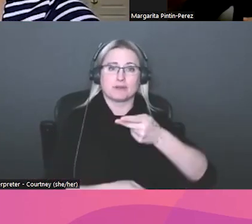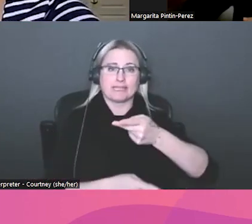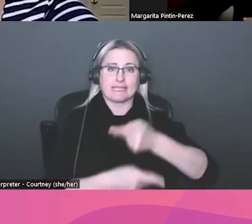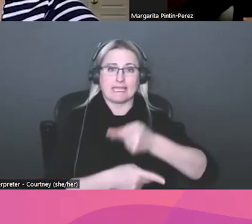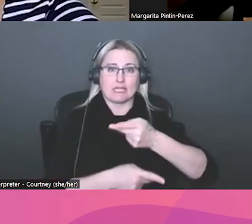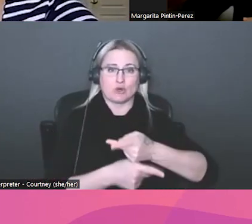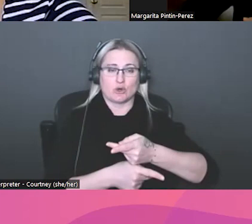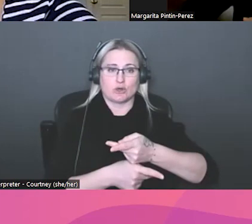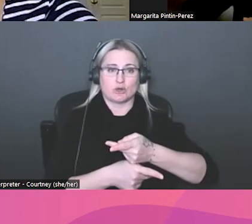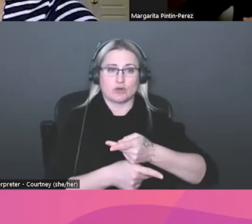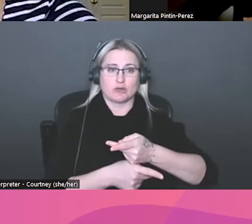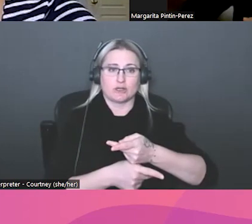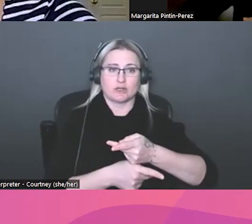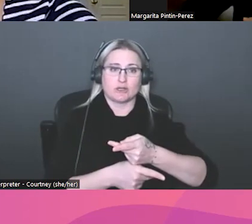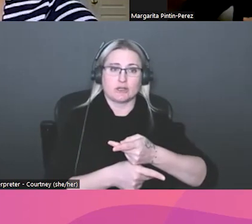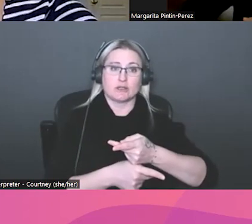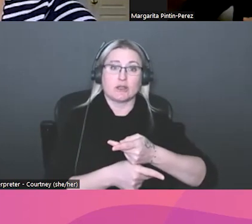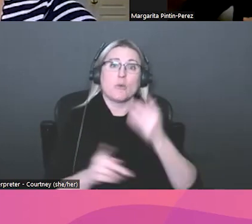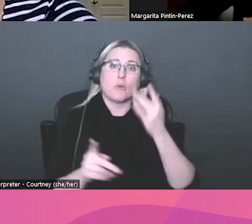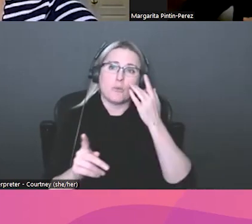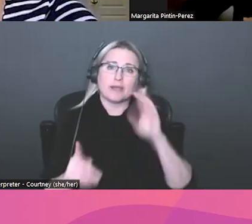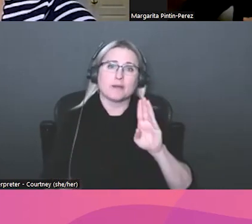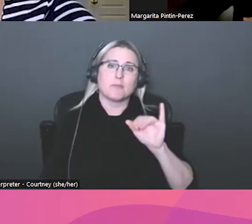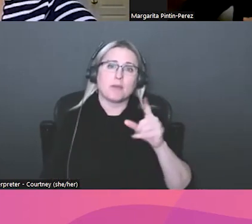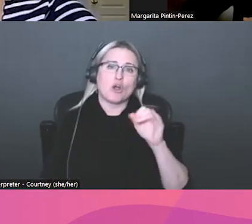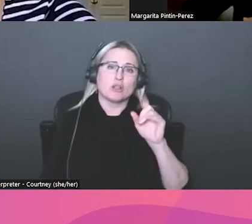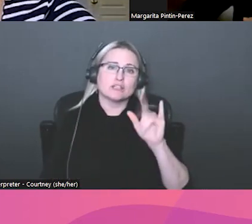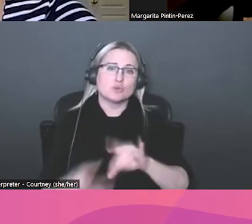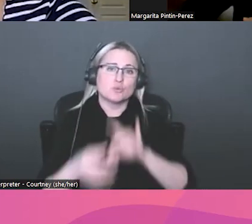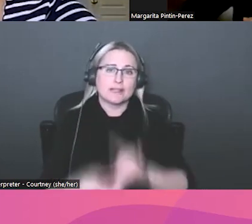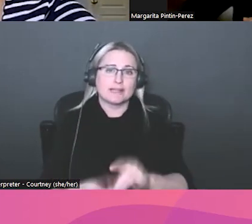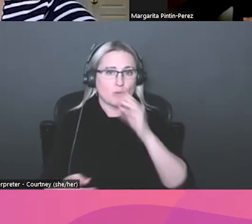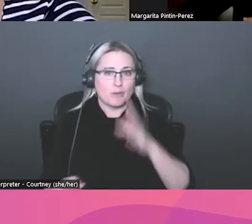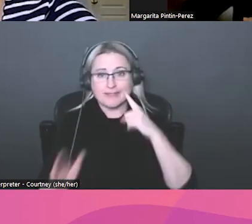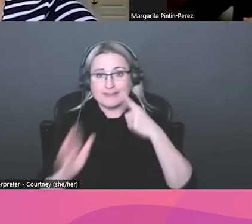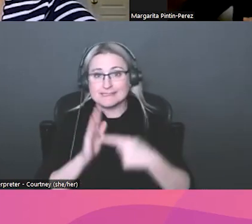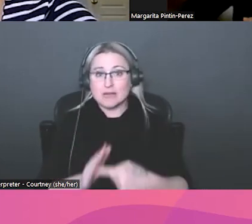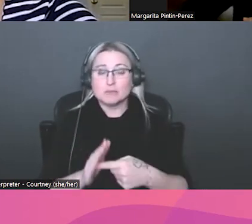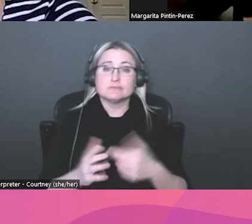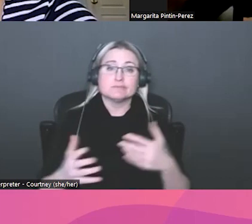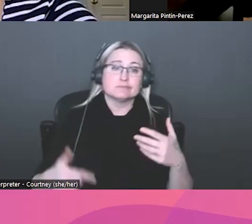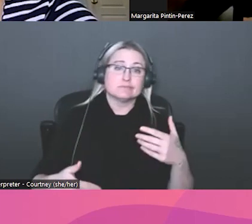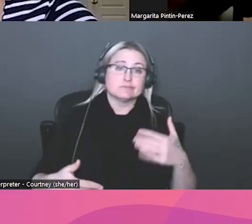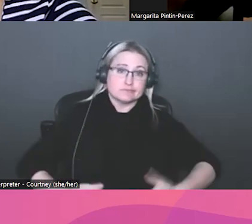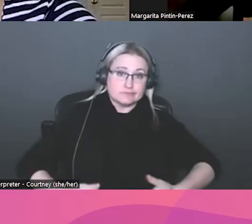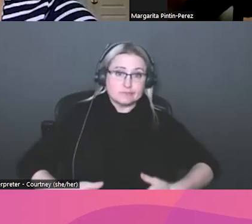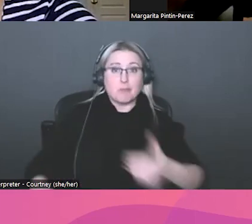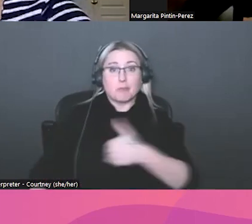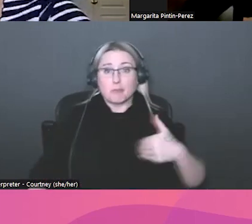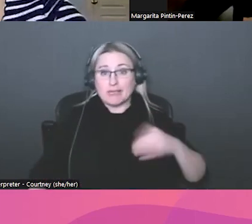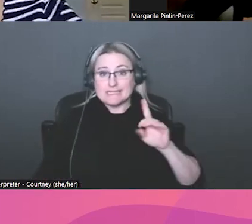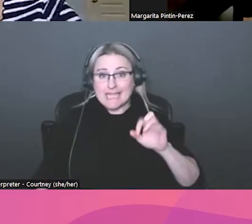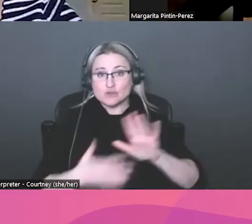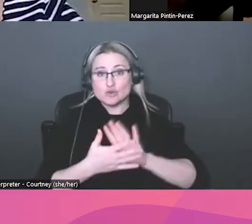your biology associated with being a woman, right? Reproductive care, pap smears, these sort of things that breast cancer screenings that would may